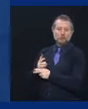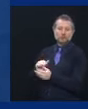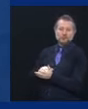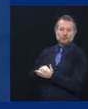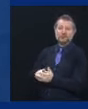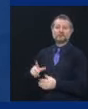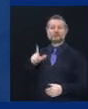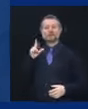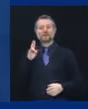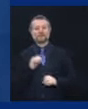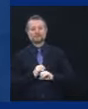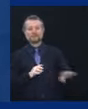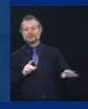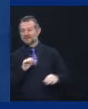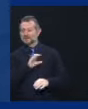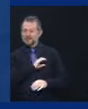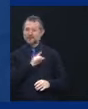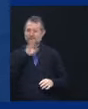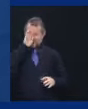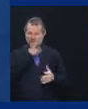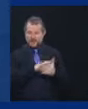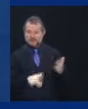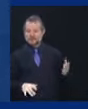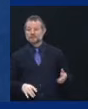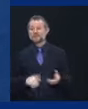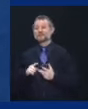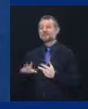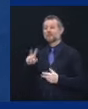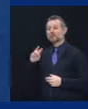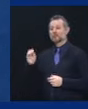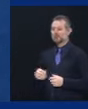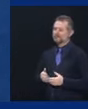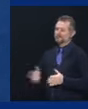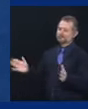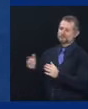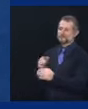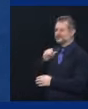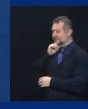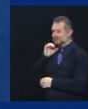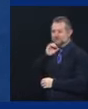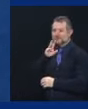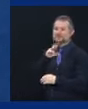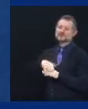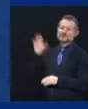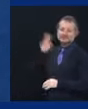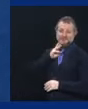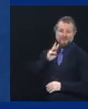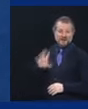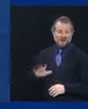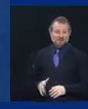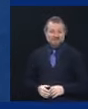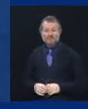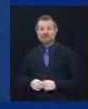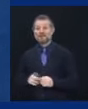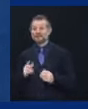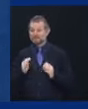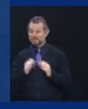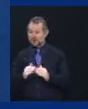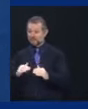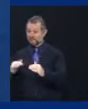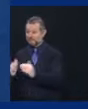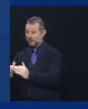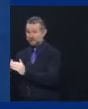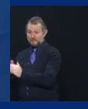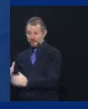and 52% go to 65 plus. That would be fair